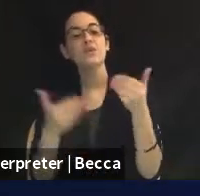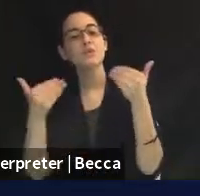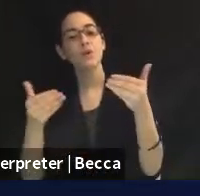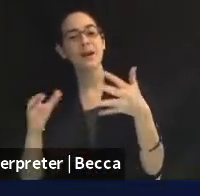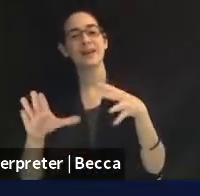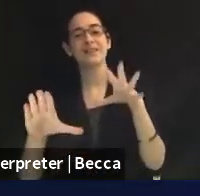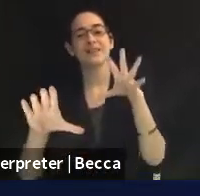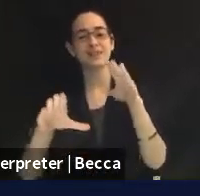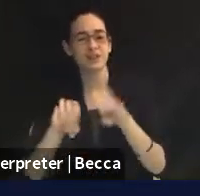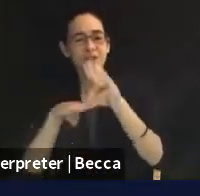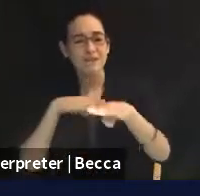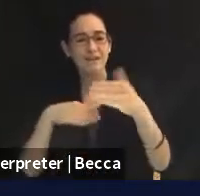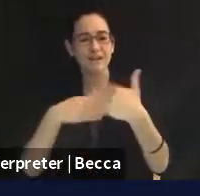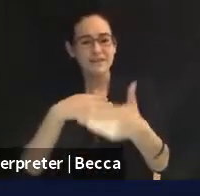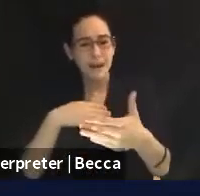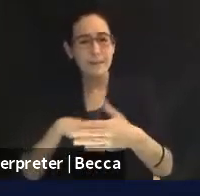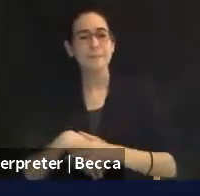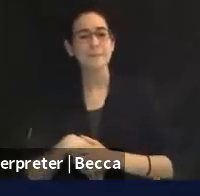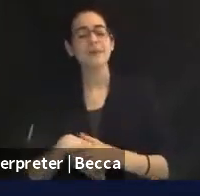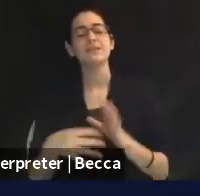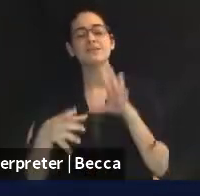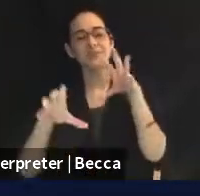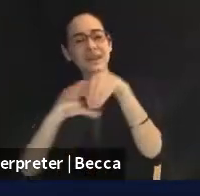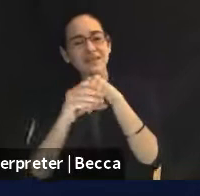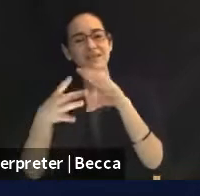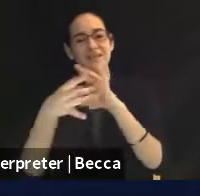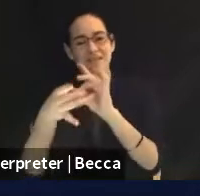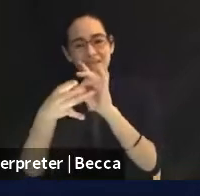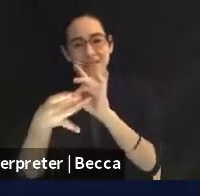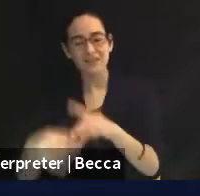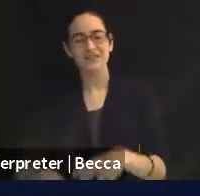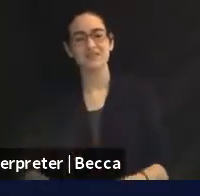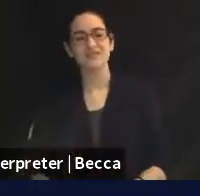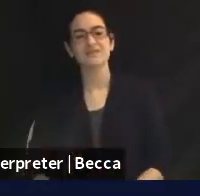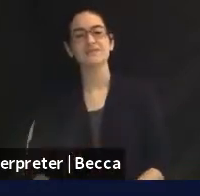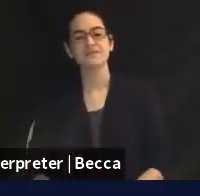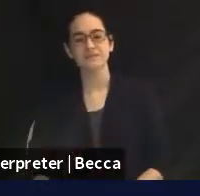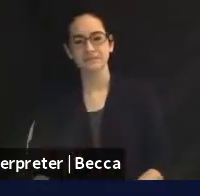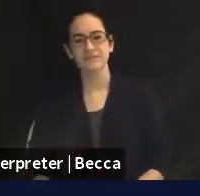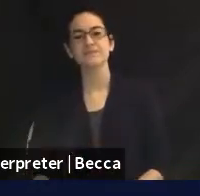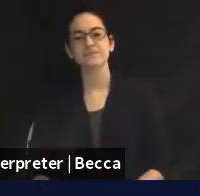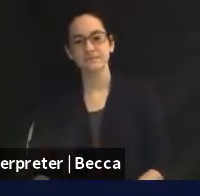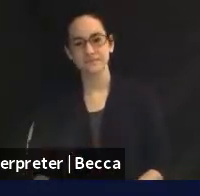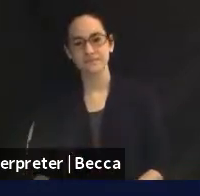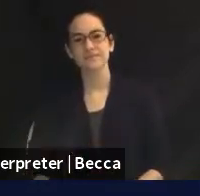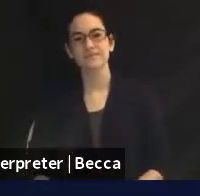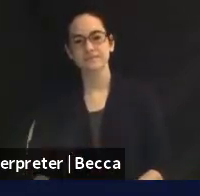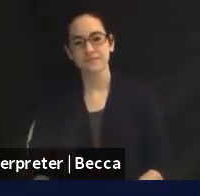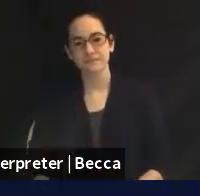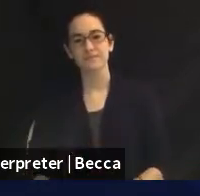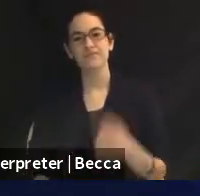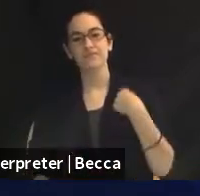step toward the hope, toward the connection that other people, as we're linking arms, we've found as we chase after Jesus